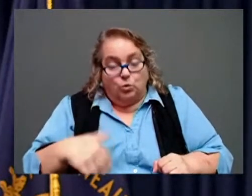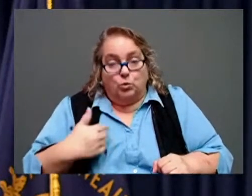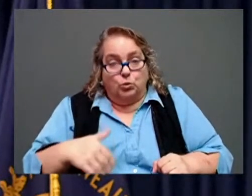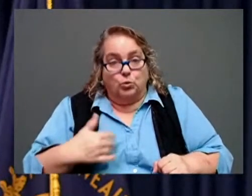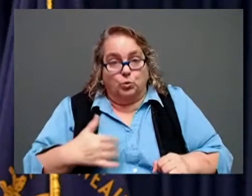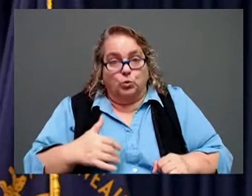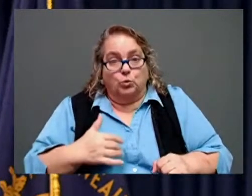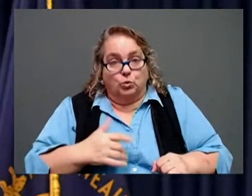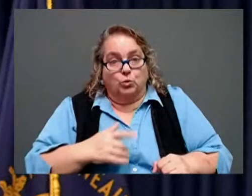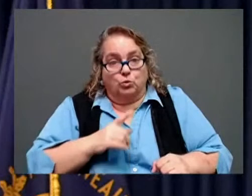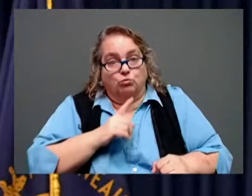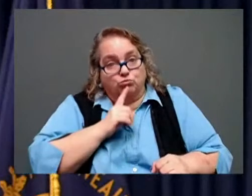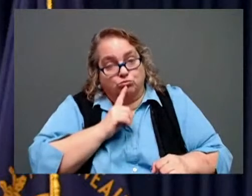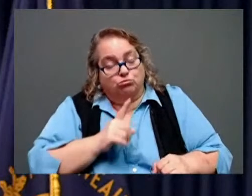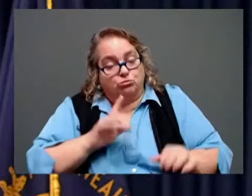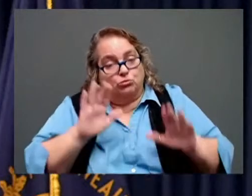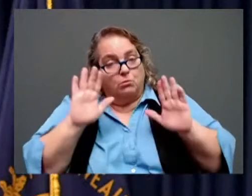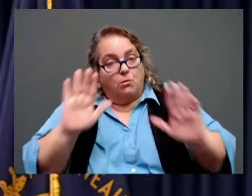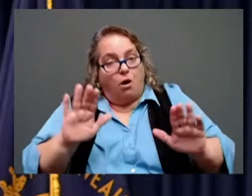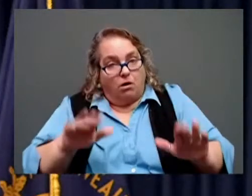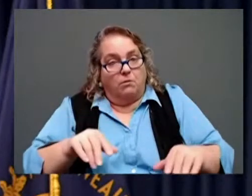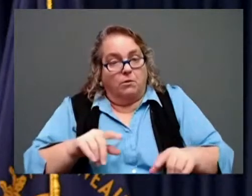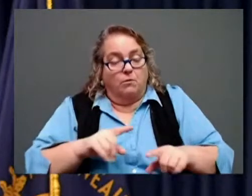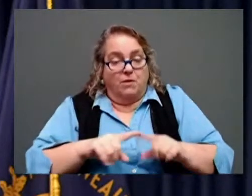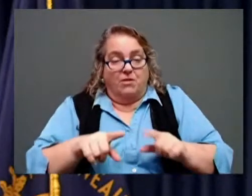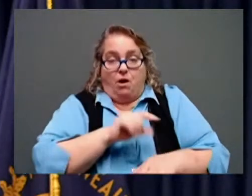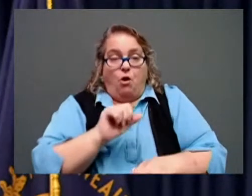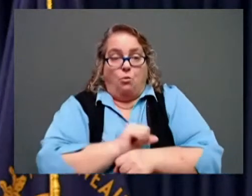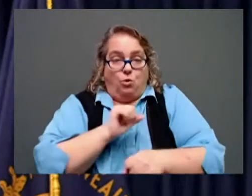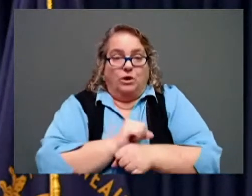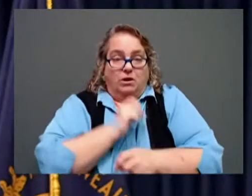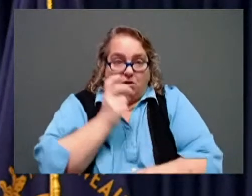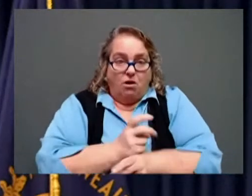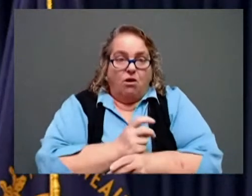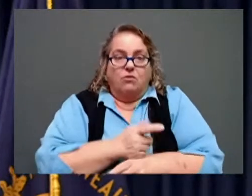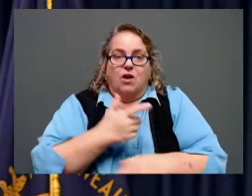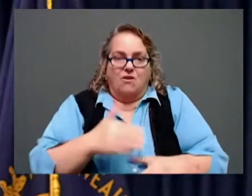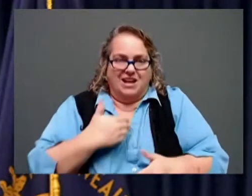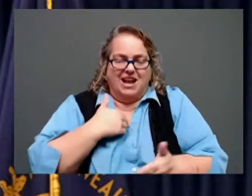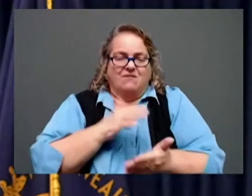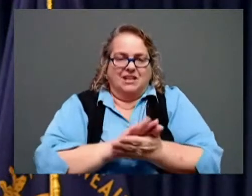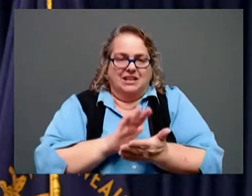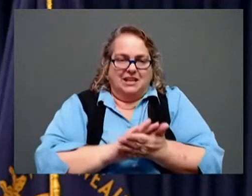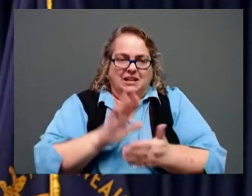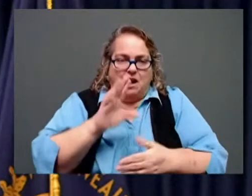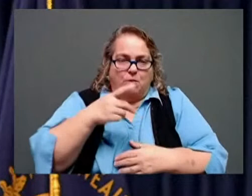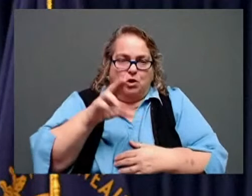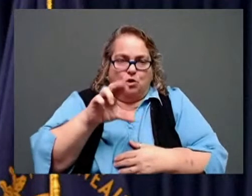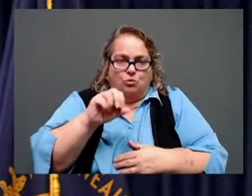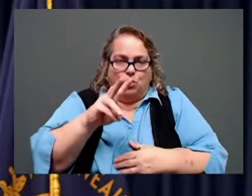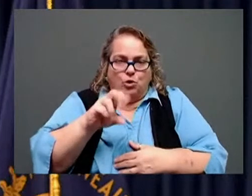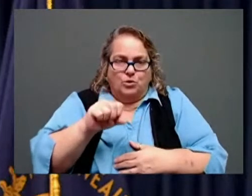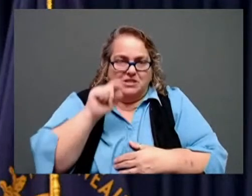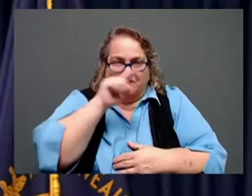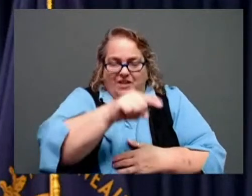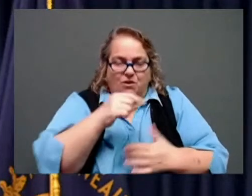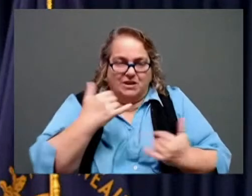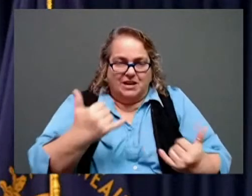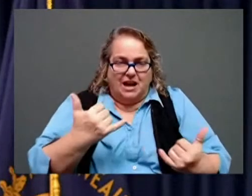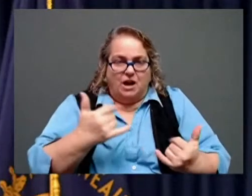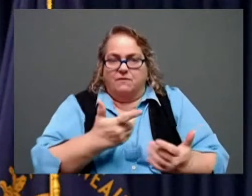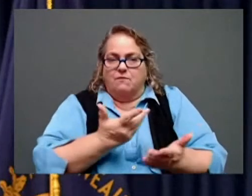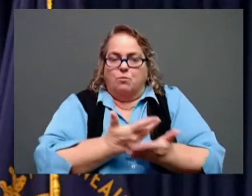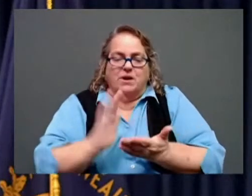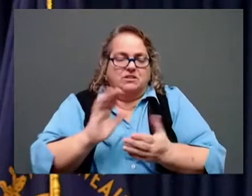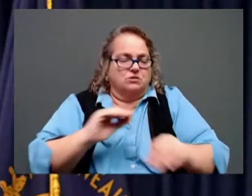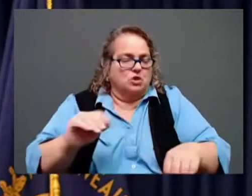But again, they're working hard. They already have the cleanup crews that are out there. They have wasted no time